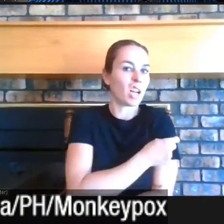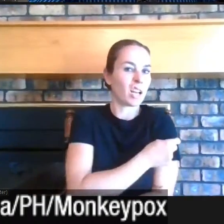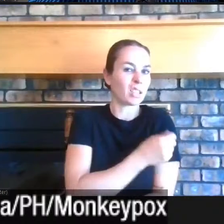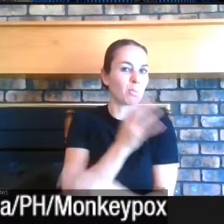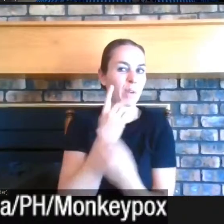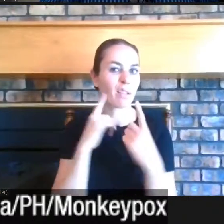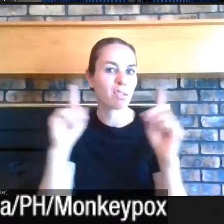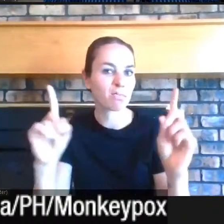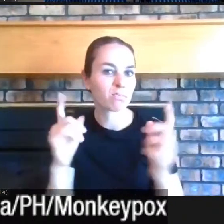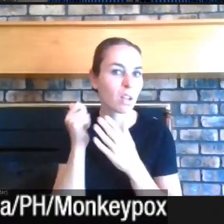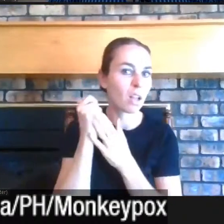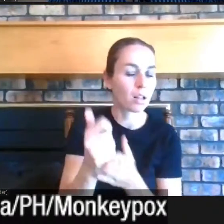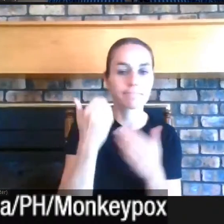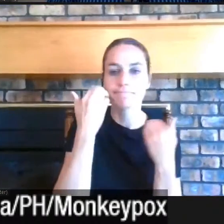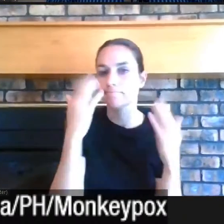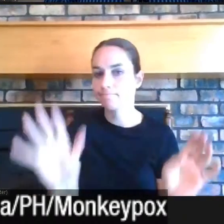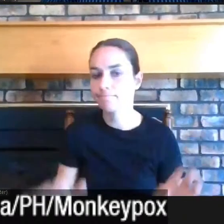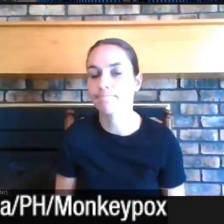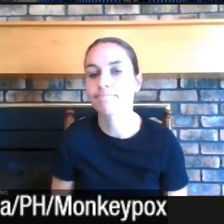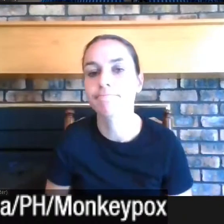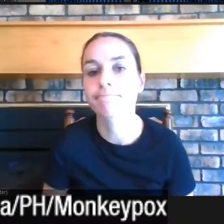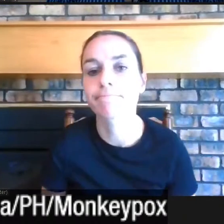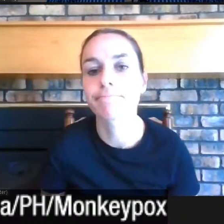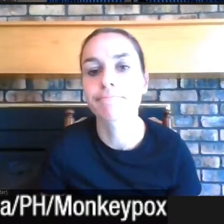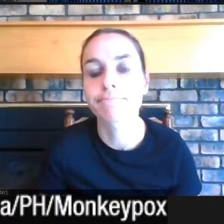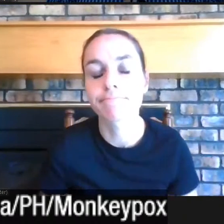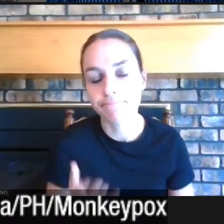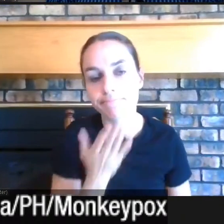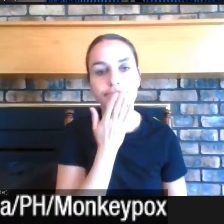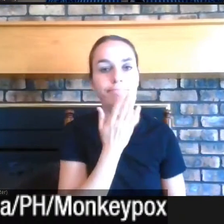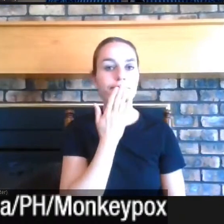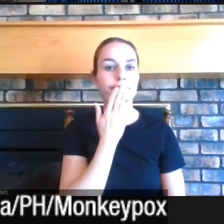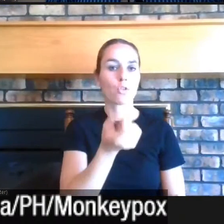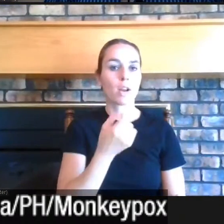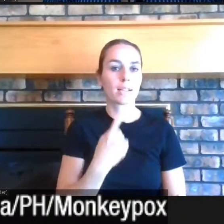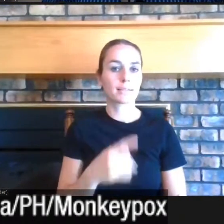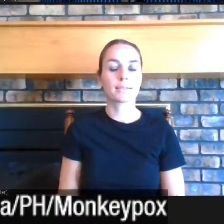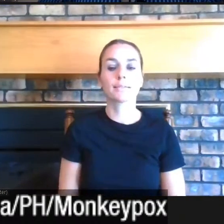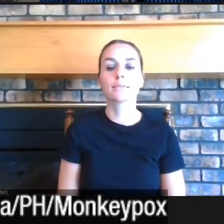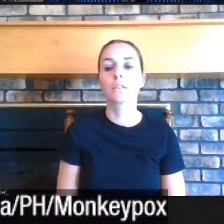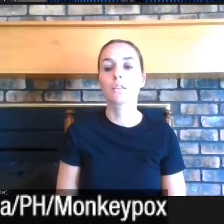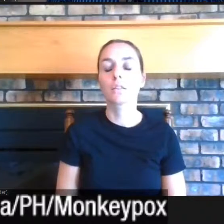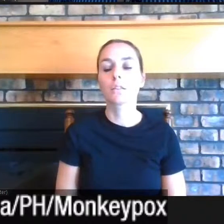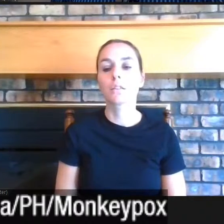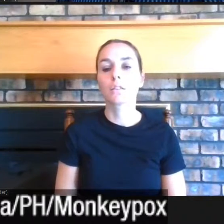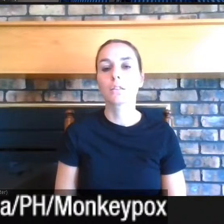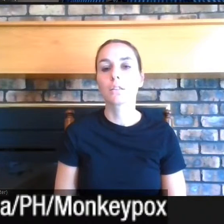two questions there. Thank you. Thank you for that question. So let me start with,